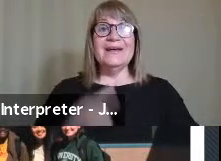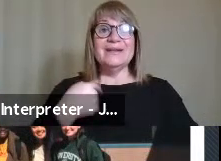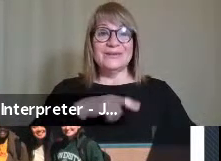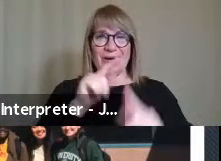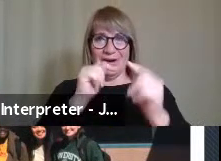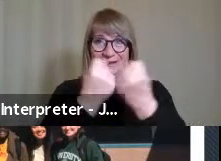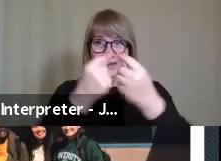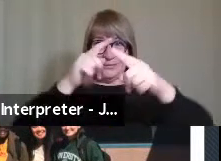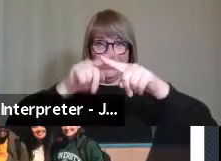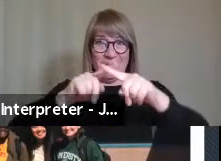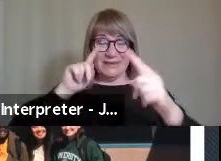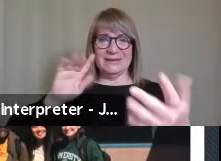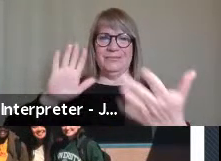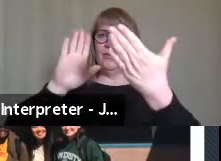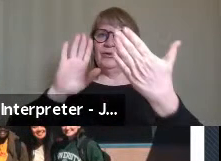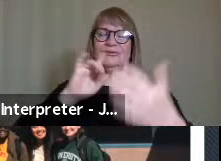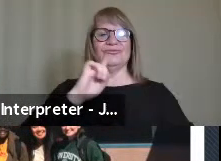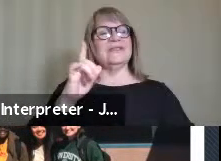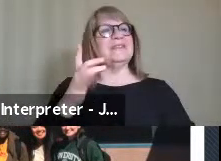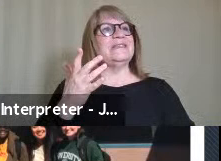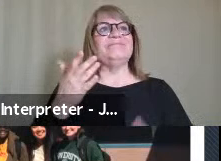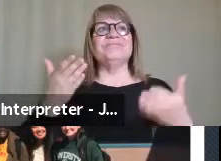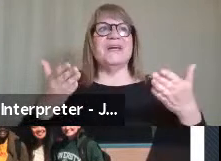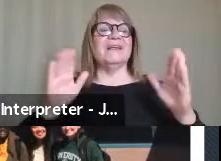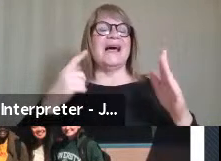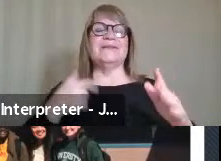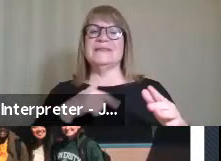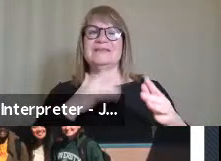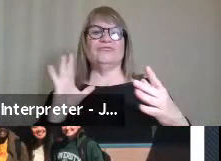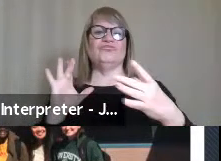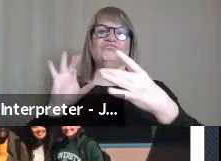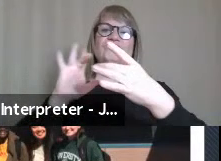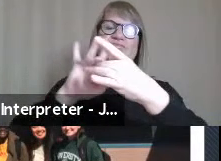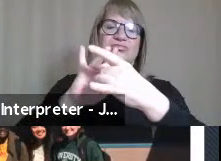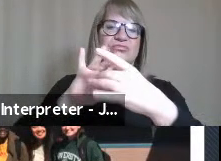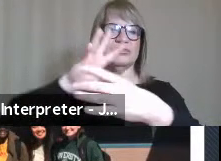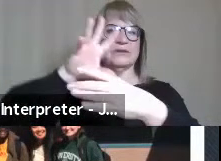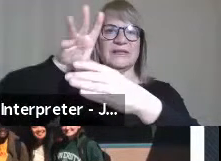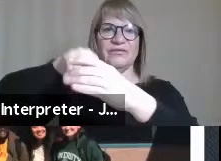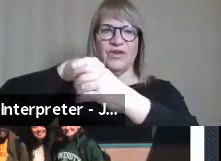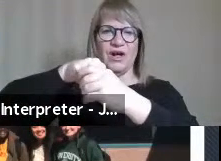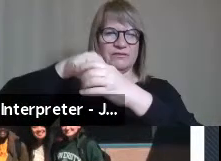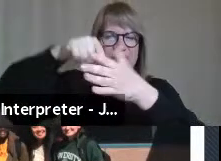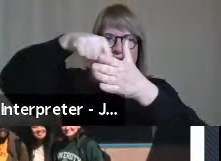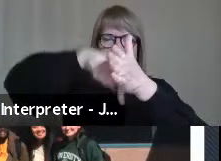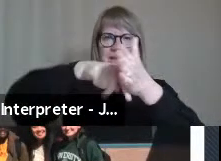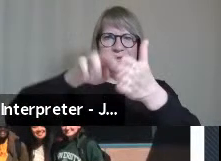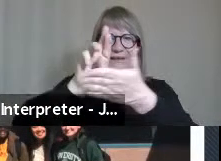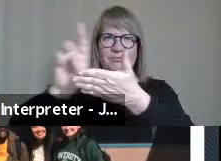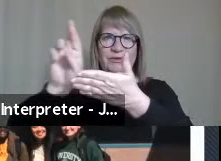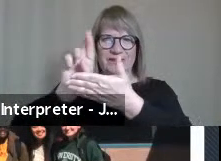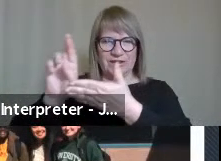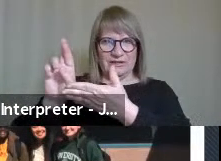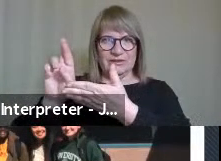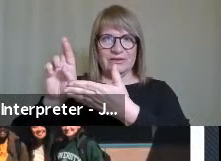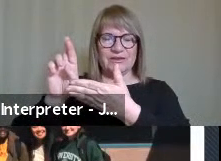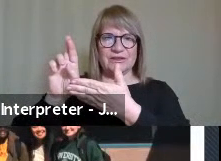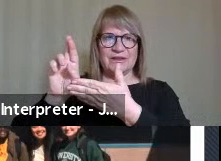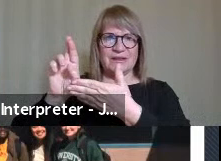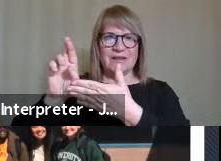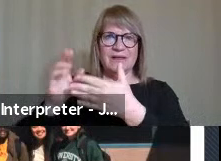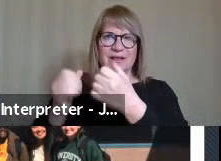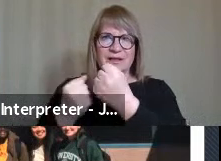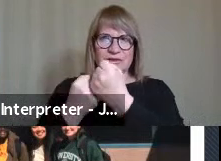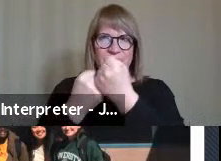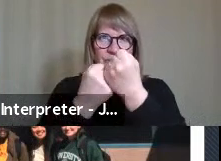us to engage in an in an iterative research process that is informed by existing